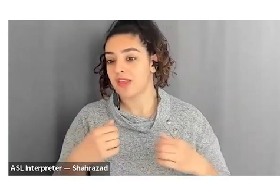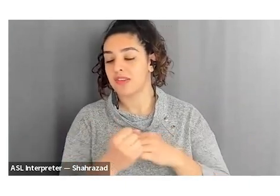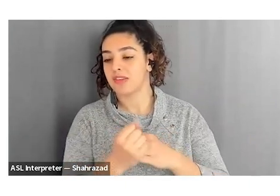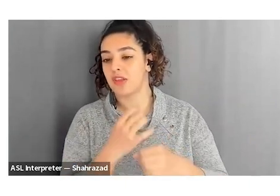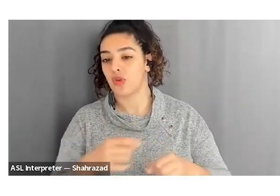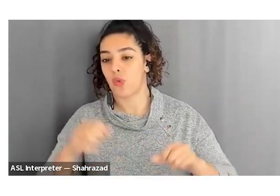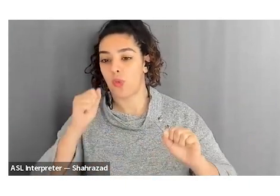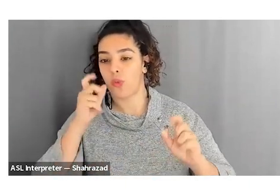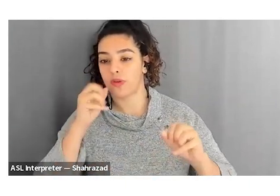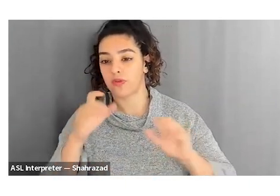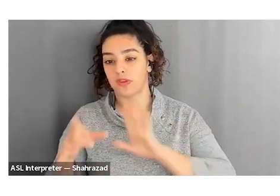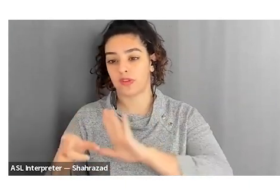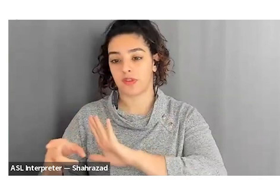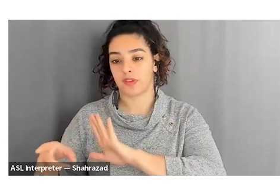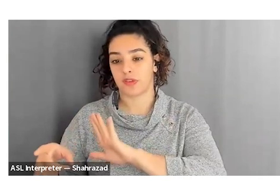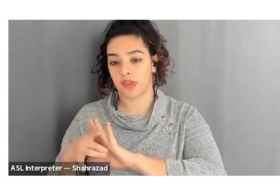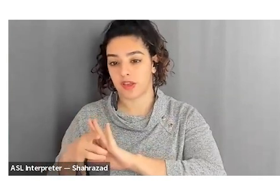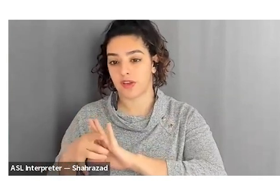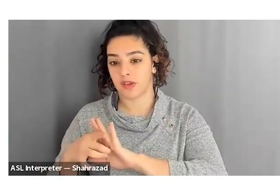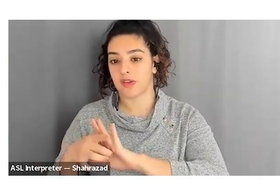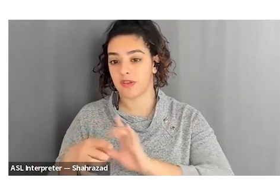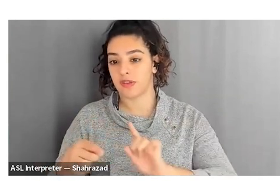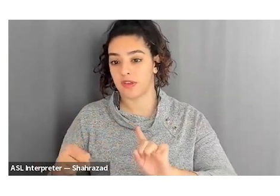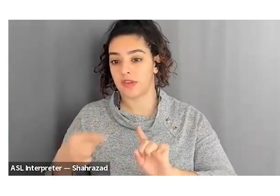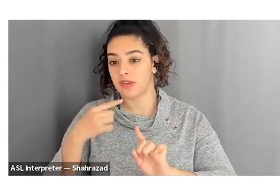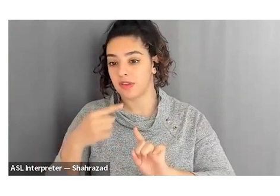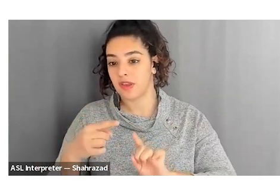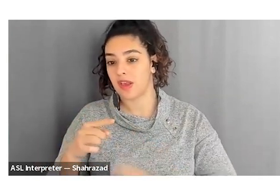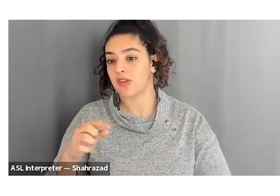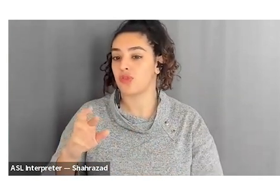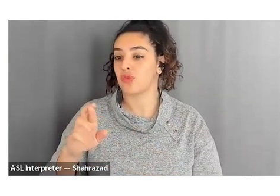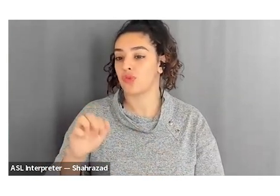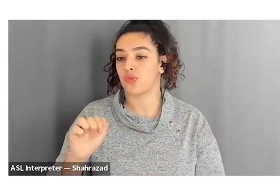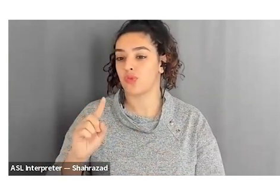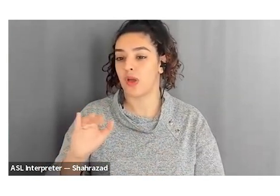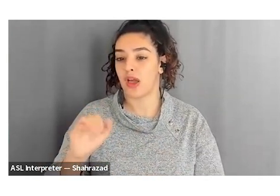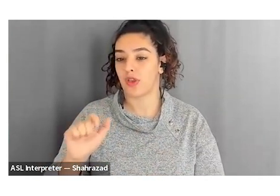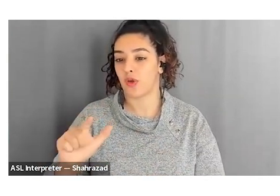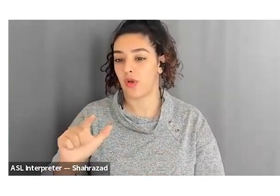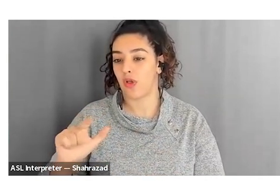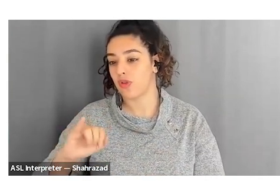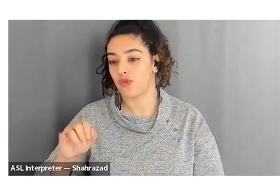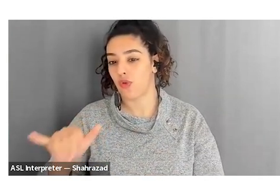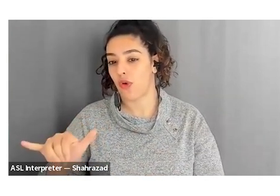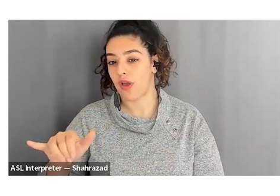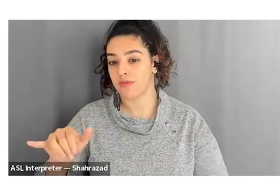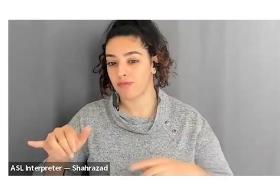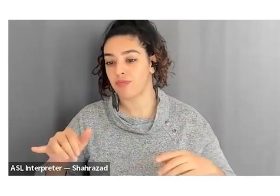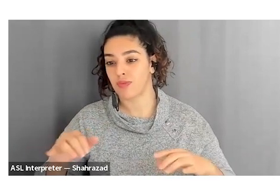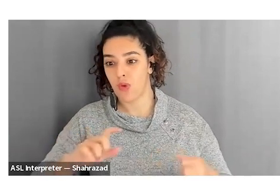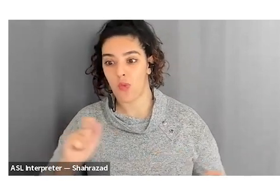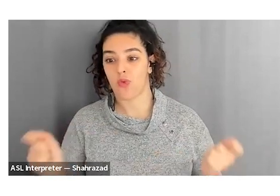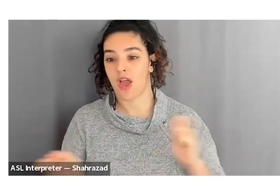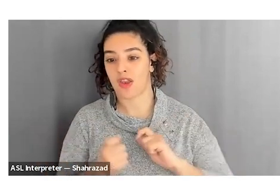That Disabled Lives Matter, Radical Joy, and Create More Anti-Ableist Spaces. And those stickers are for my